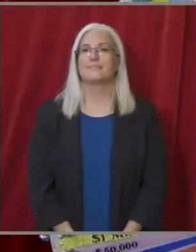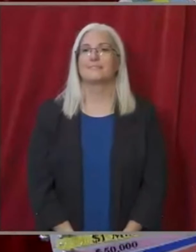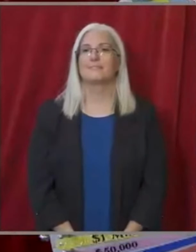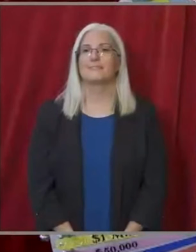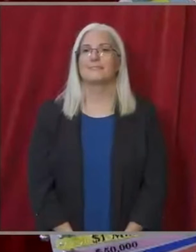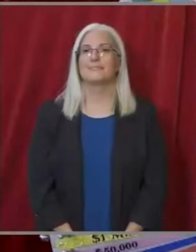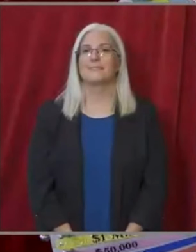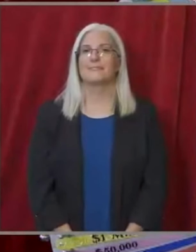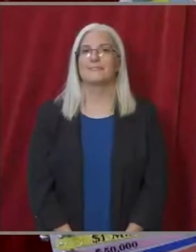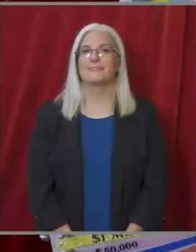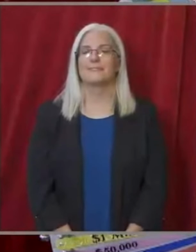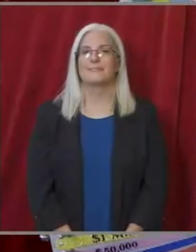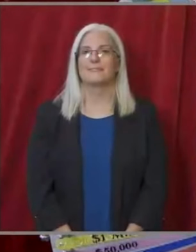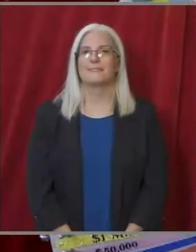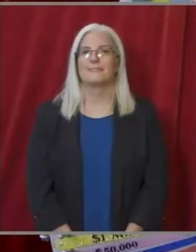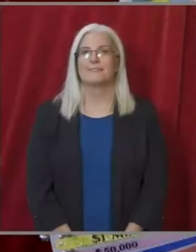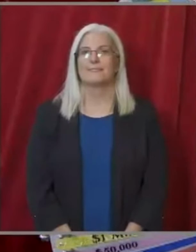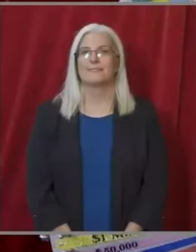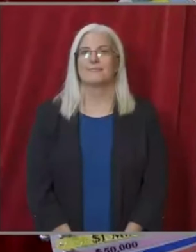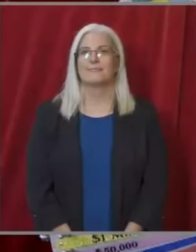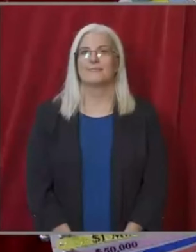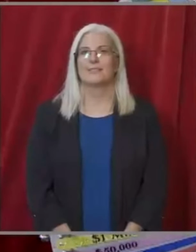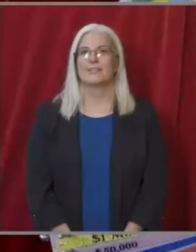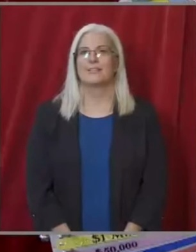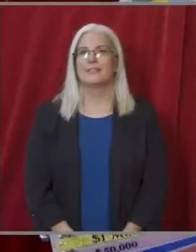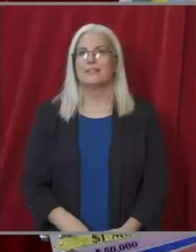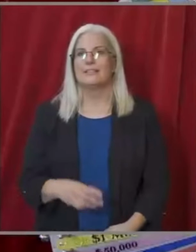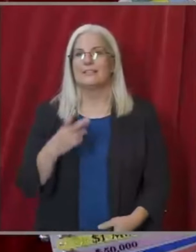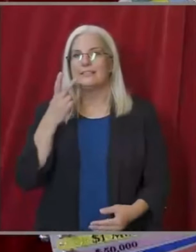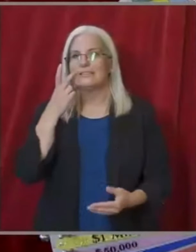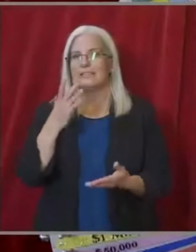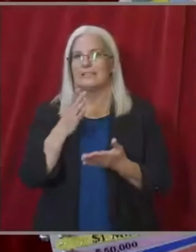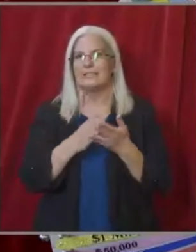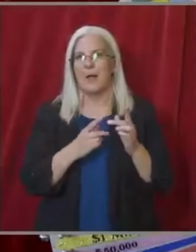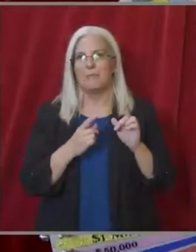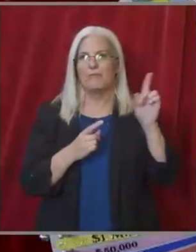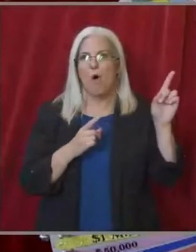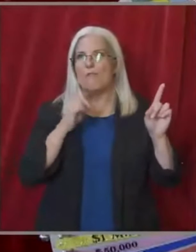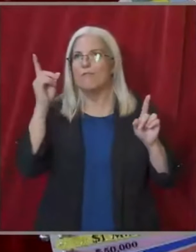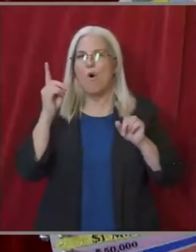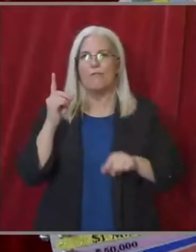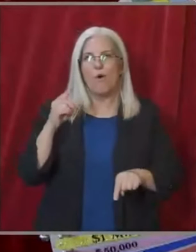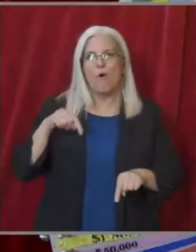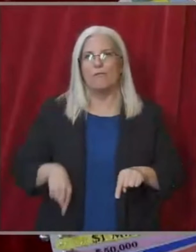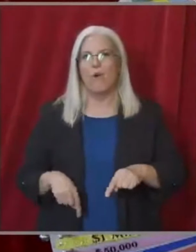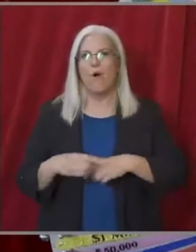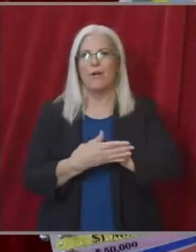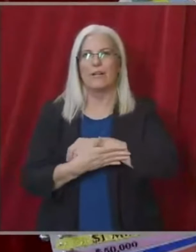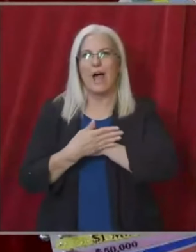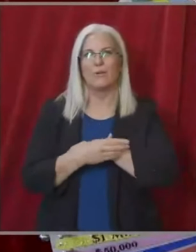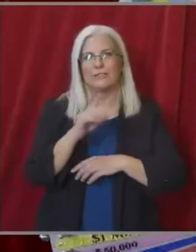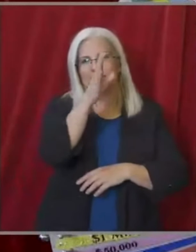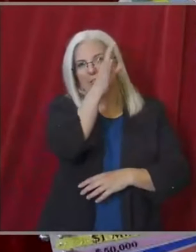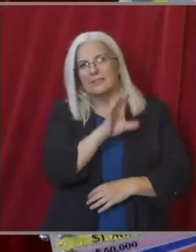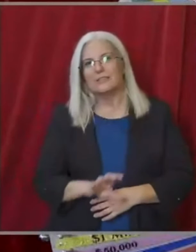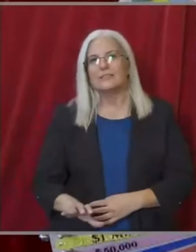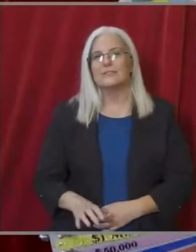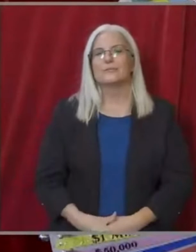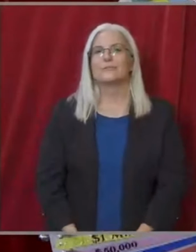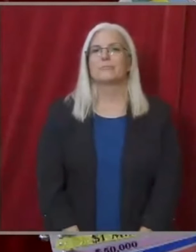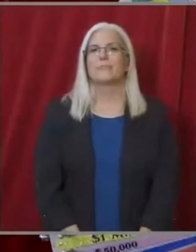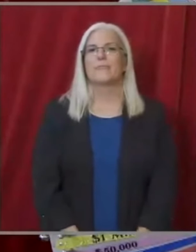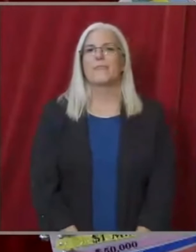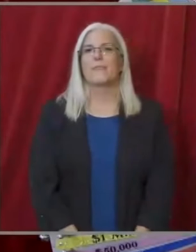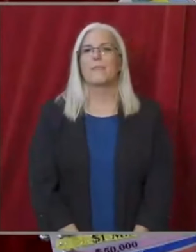rural counties. The northern one. Let's see how you do. All right, we'll just jump right in as they're moving